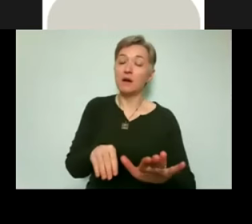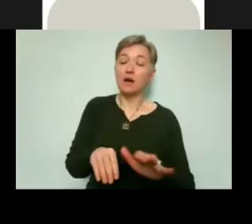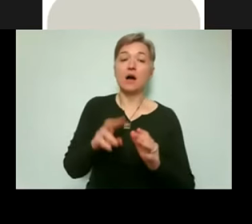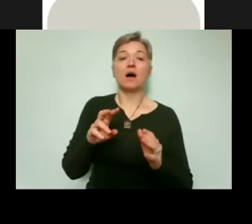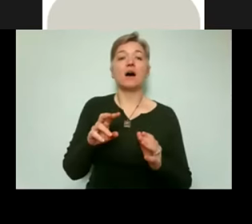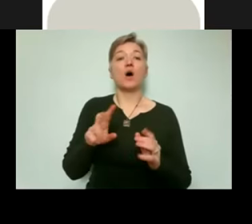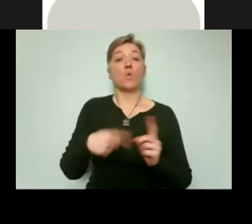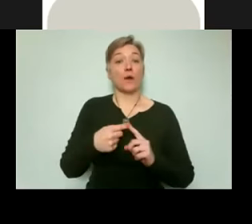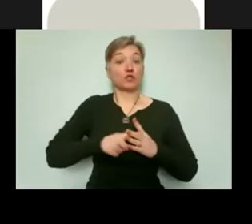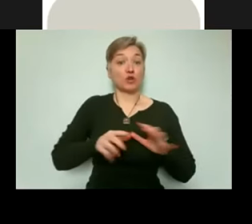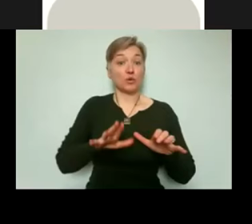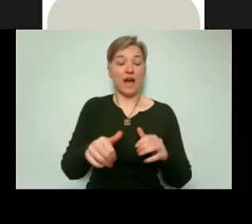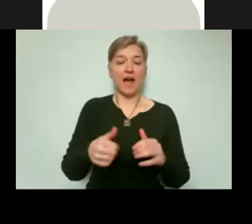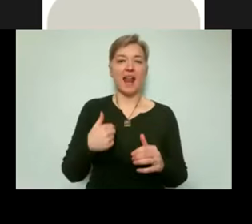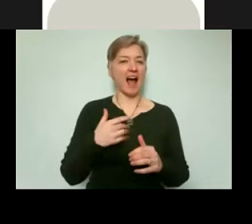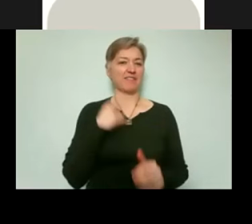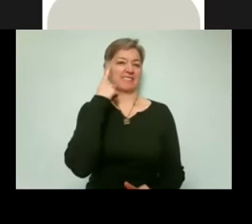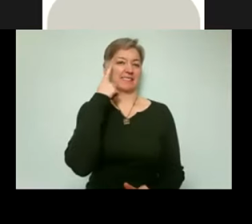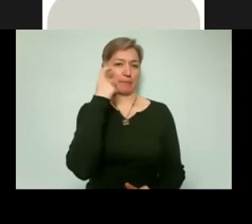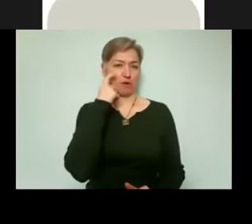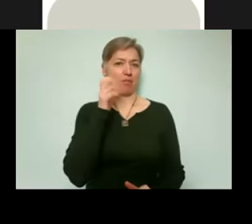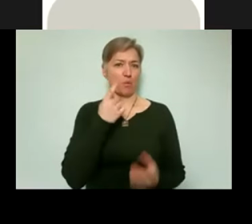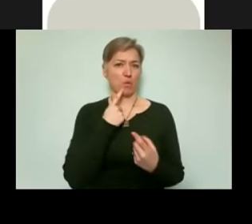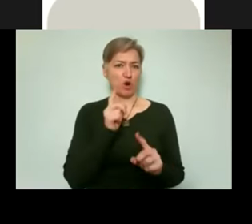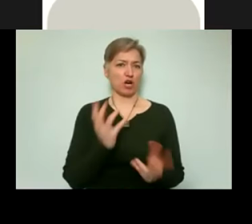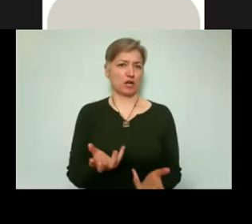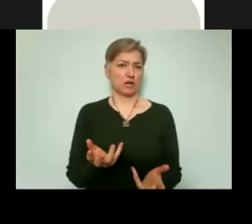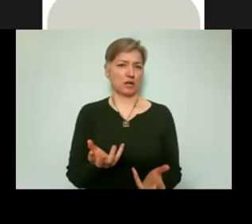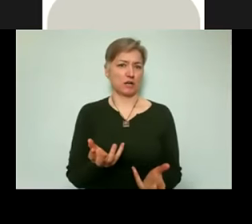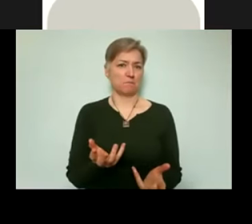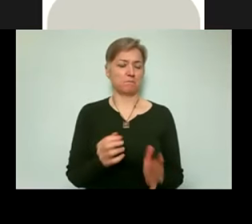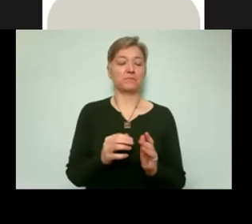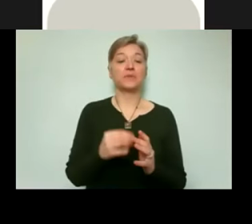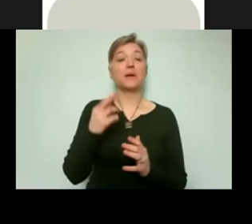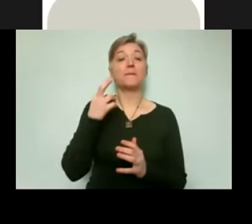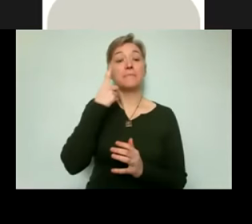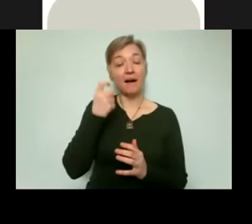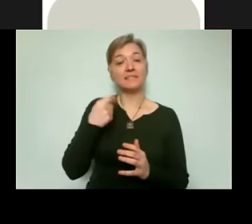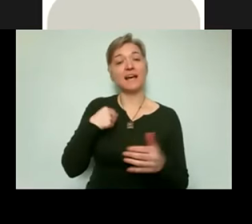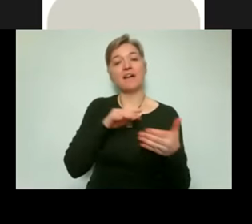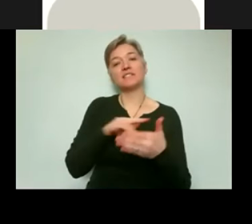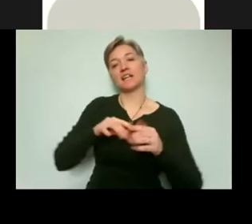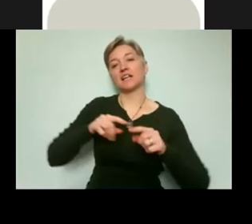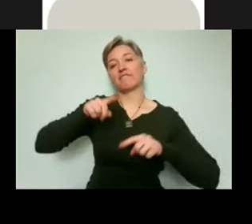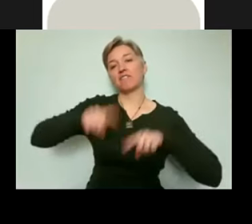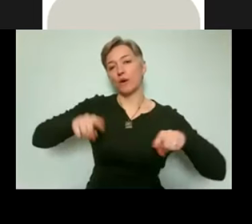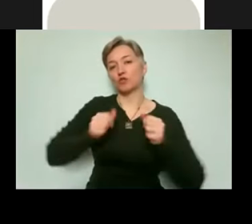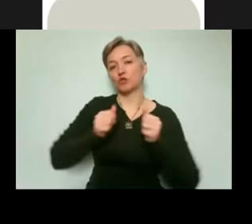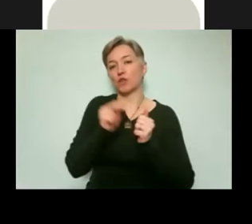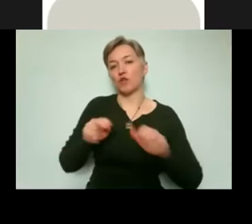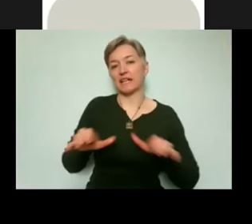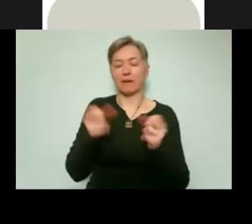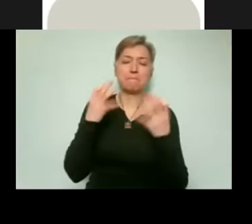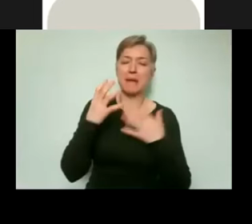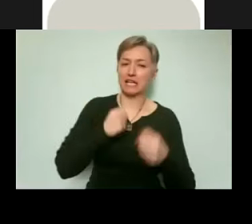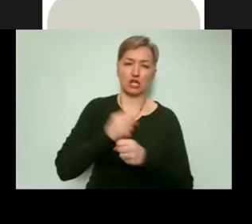to do this, I was rather skeptical that it would work at all. And the reason is because I've studied fluctuations in neural activity for many years.